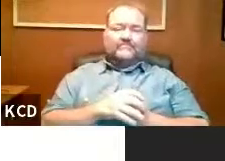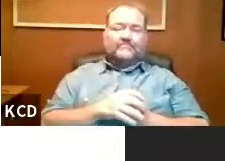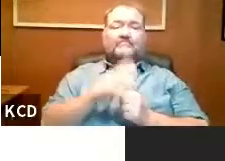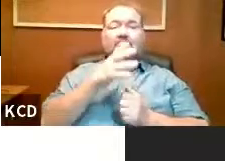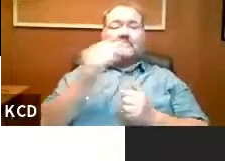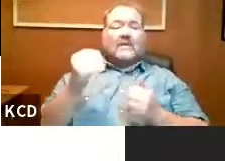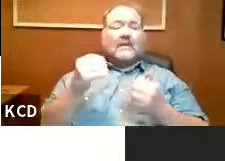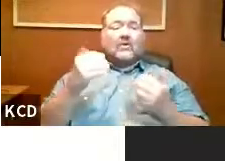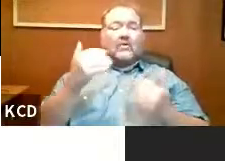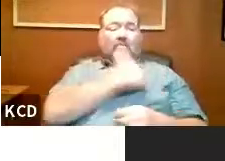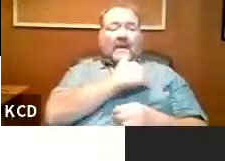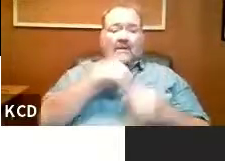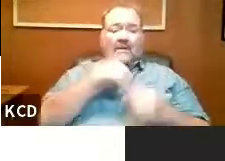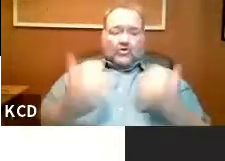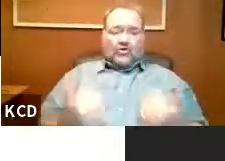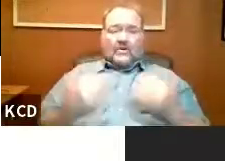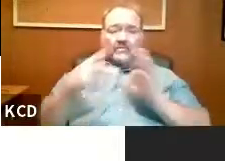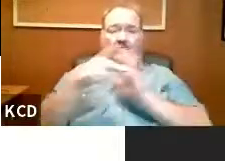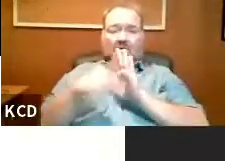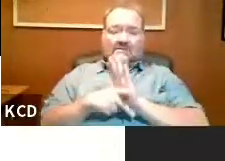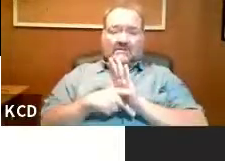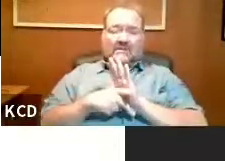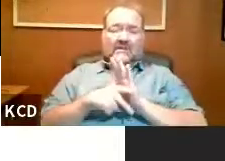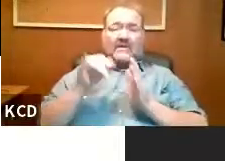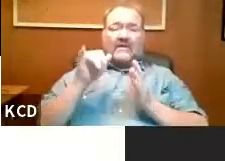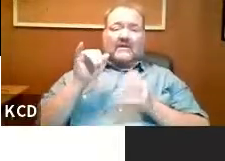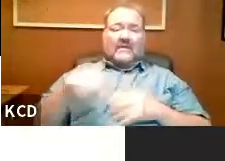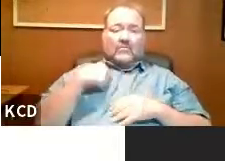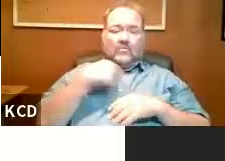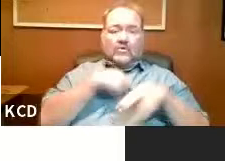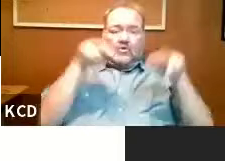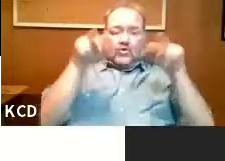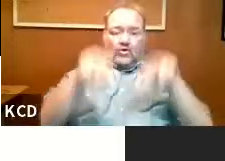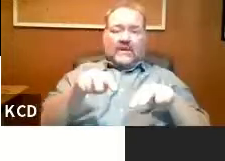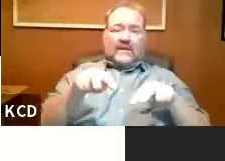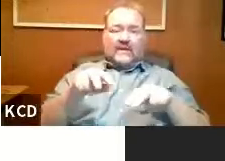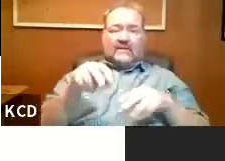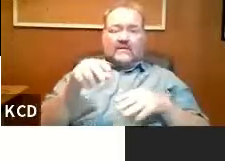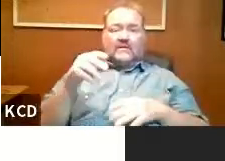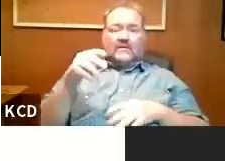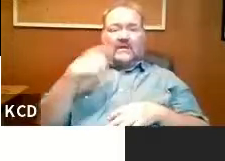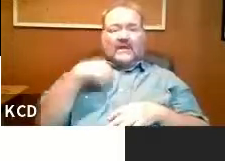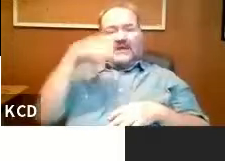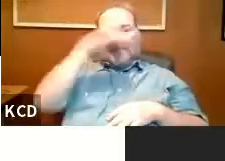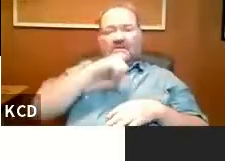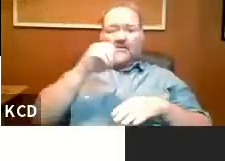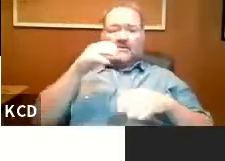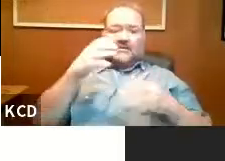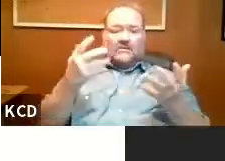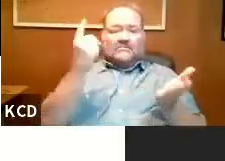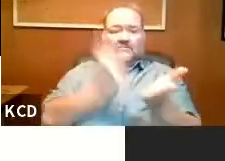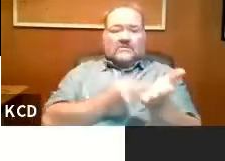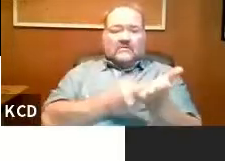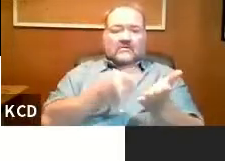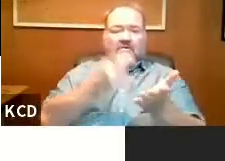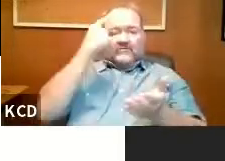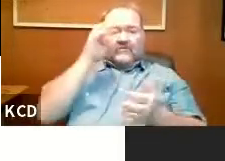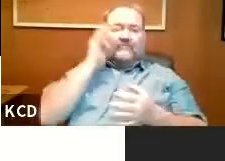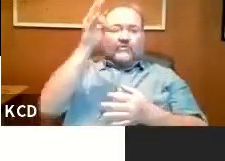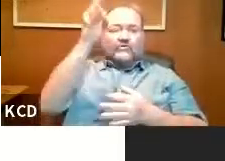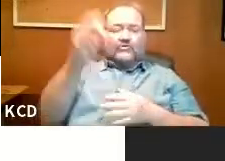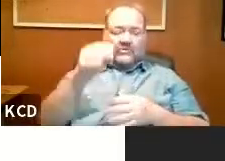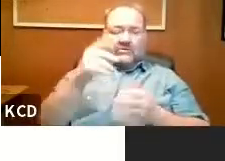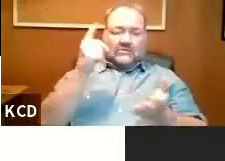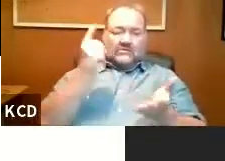And just a reminder, these are the current policies that we're looking at, or I guess that are on the table or for future